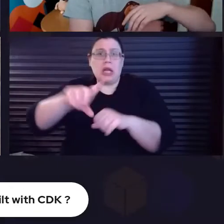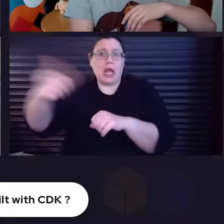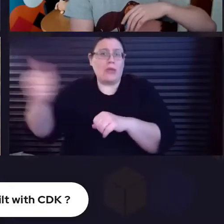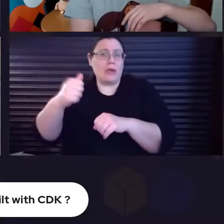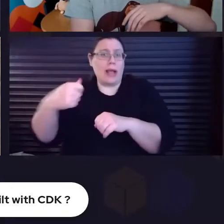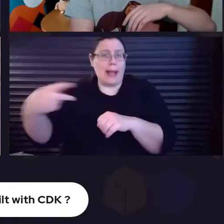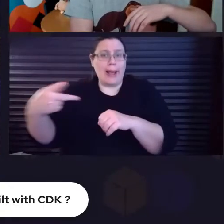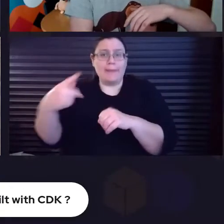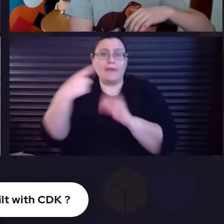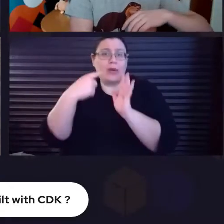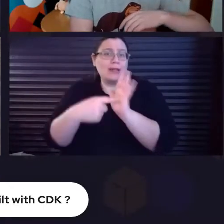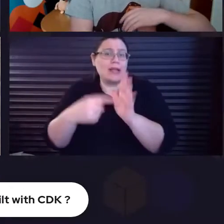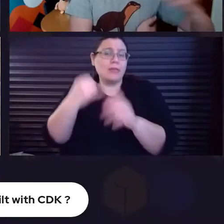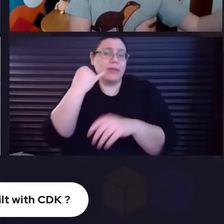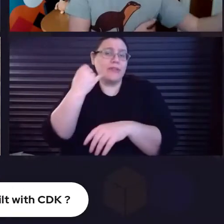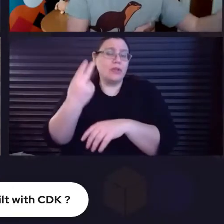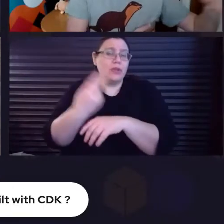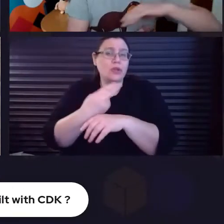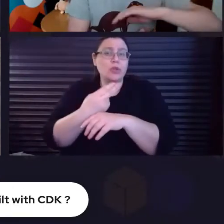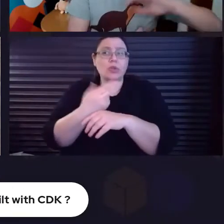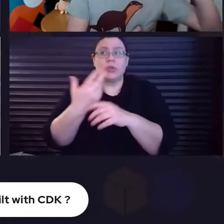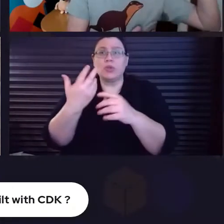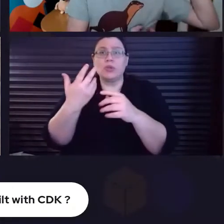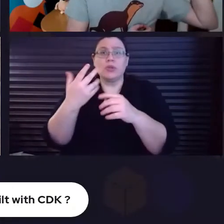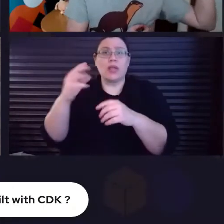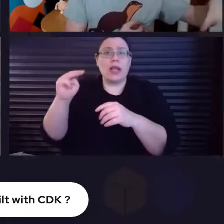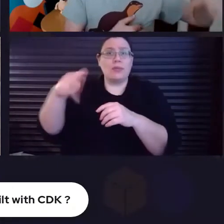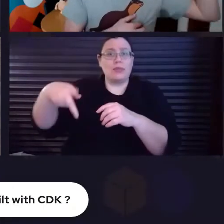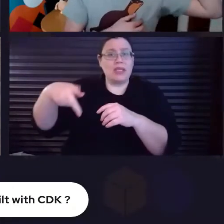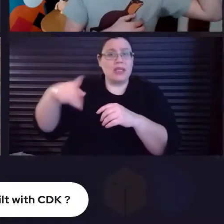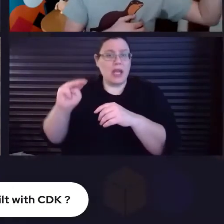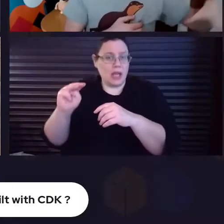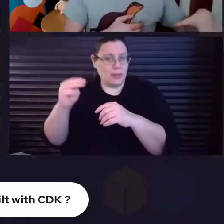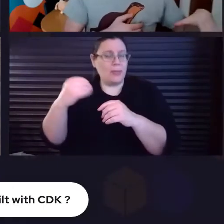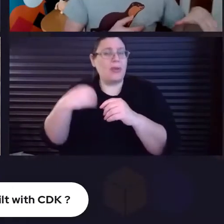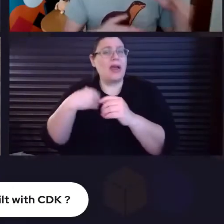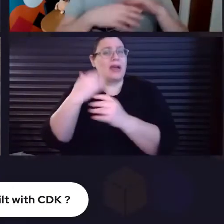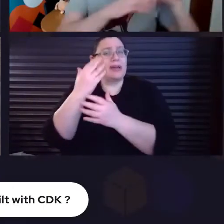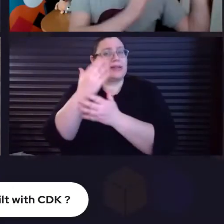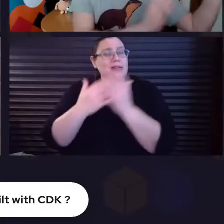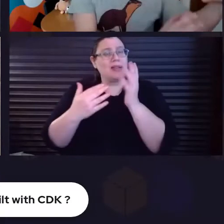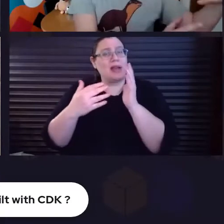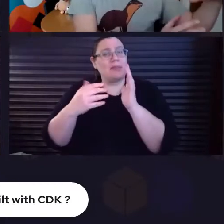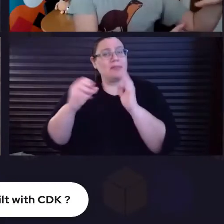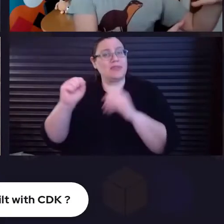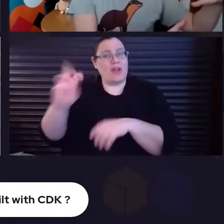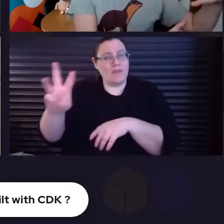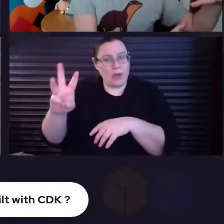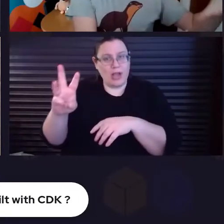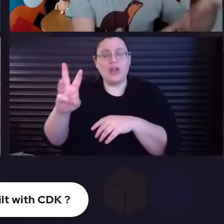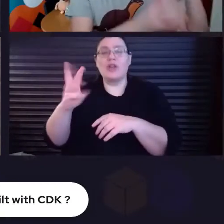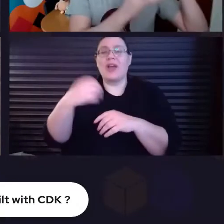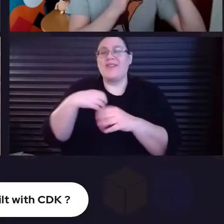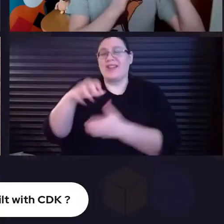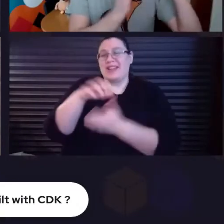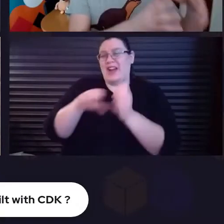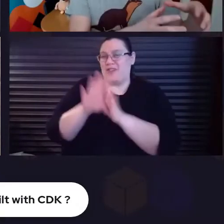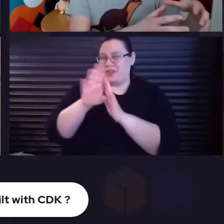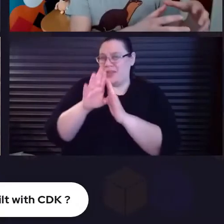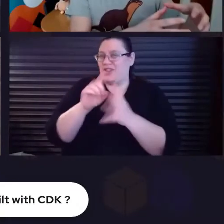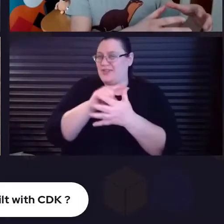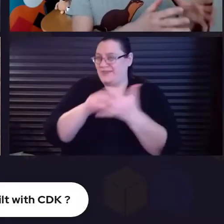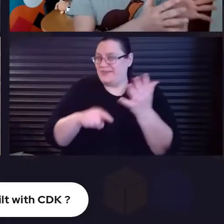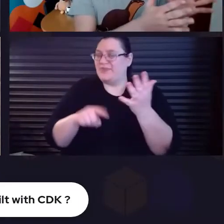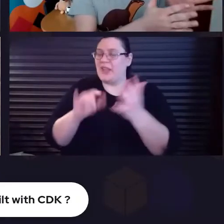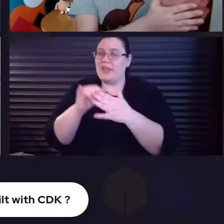for example, NPM that also has some installers and that might install software, use CloudFormation CLI like that. That will build